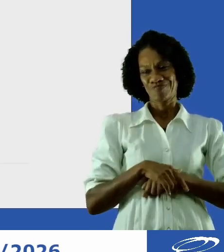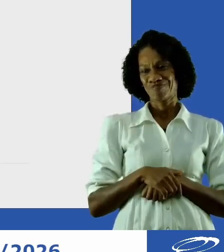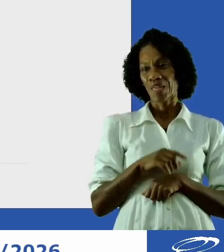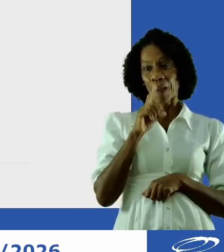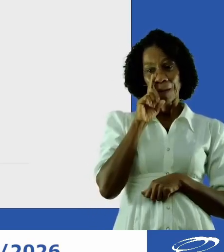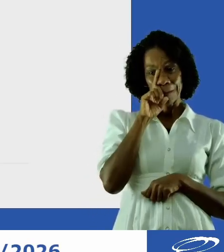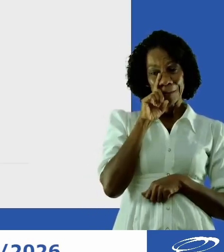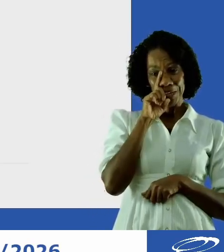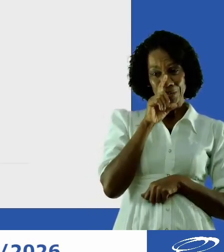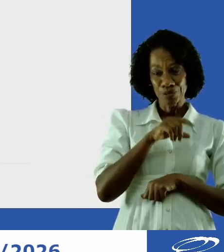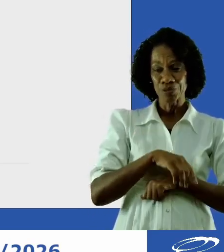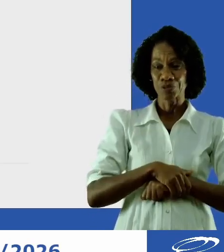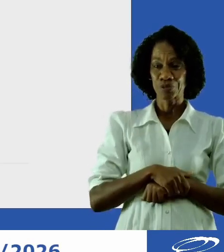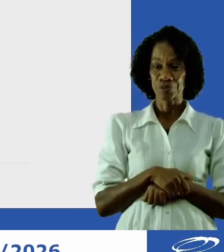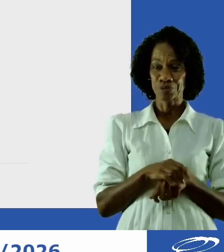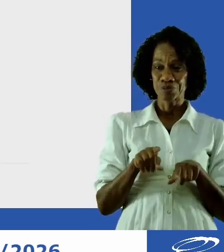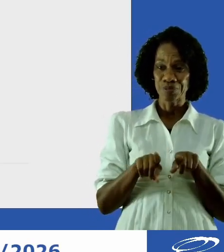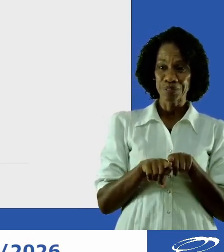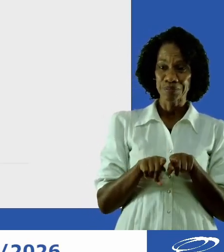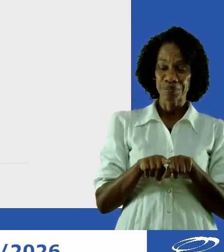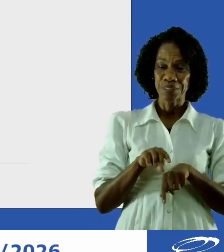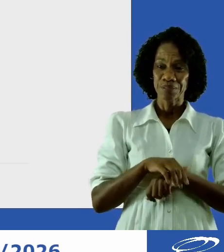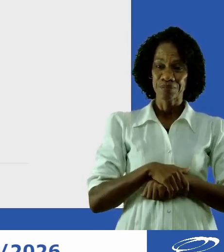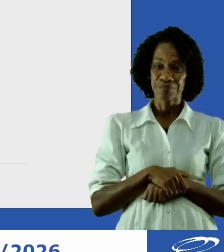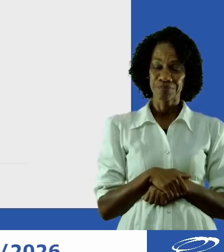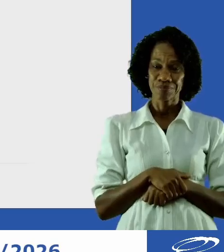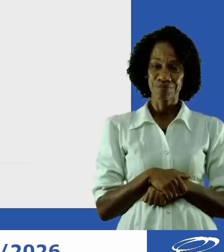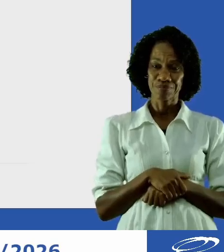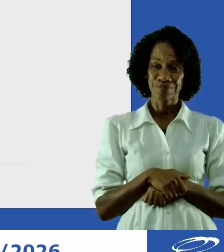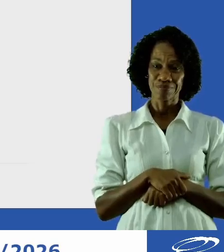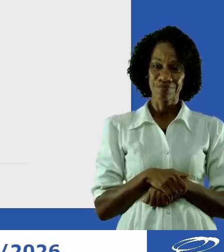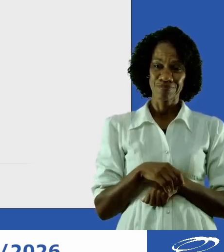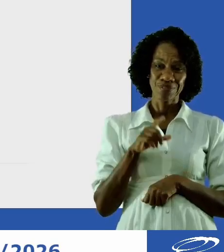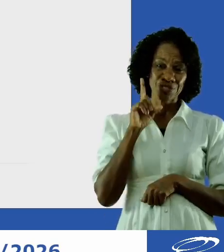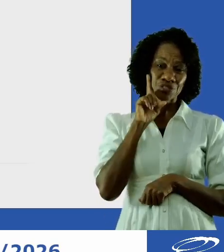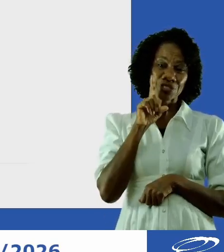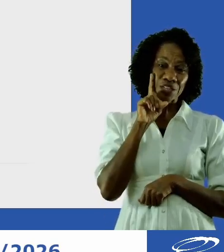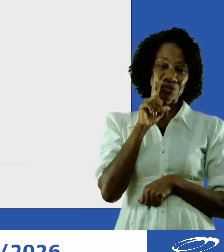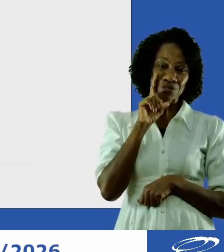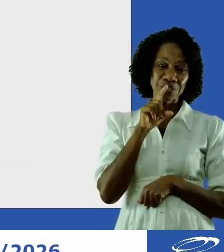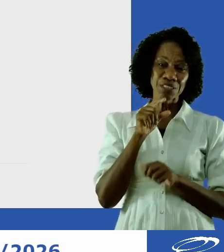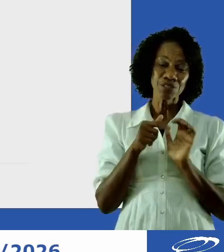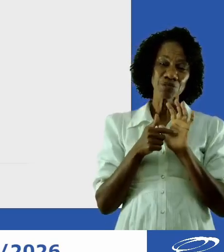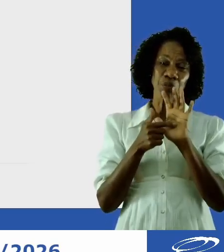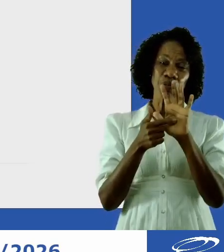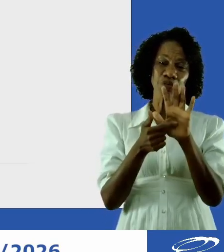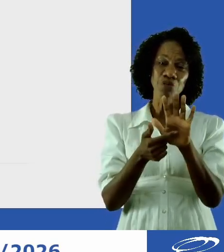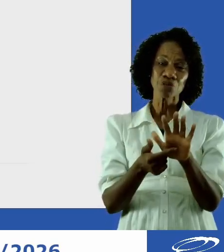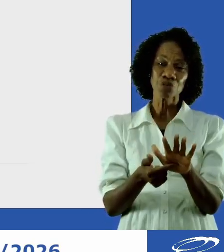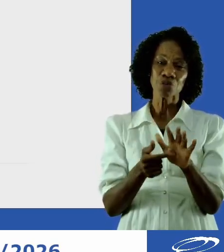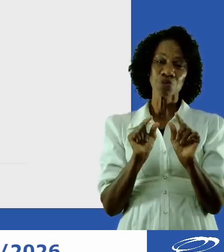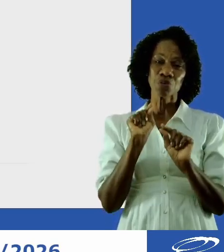conception, particularly developed in the United States, where they consider the